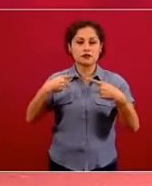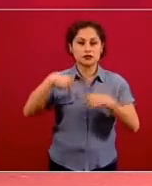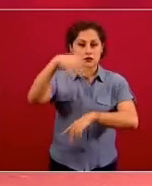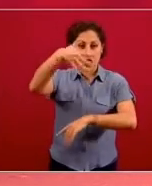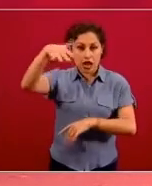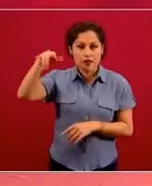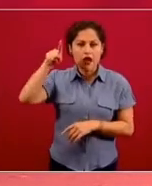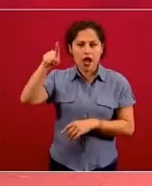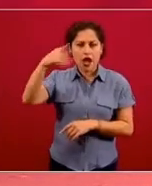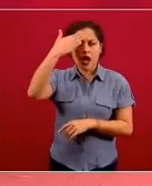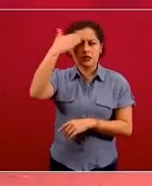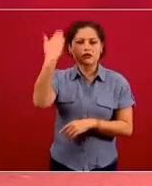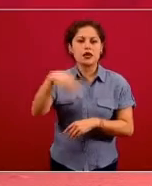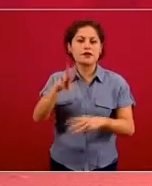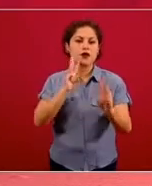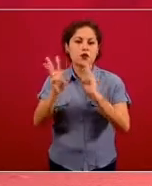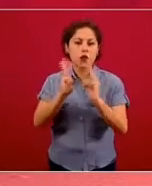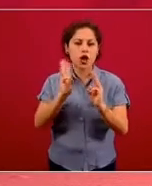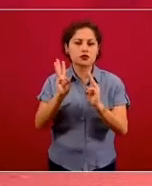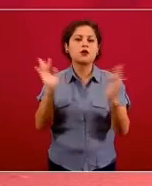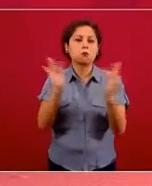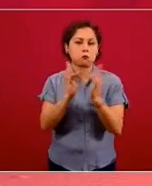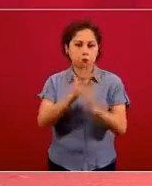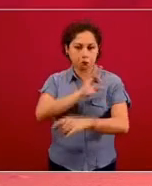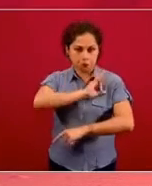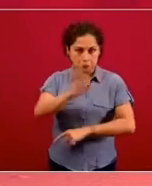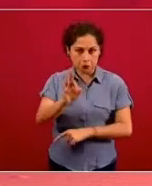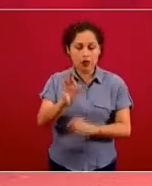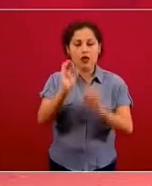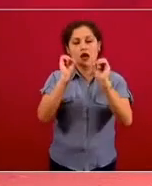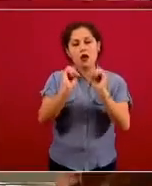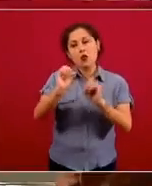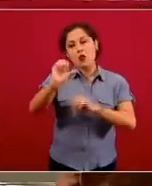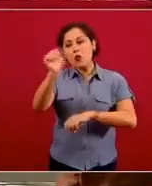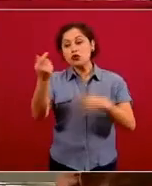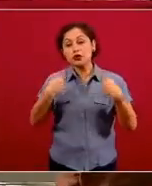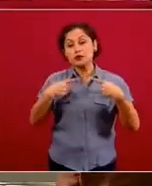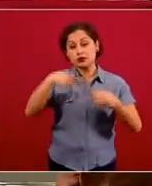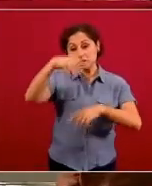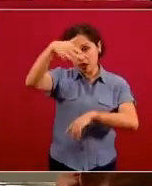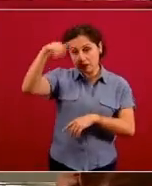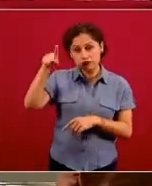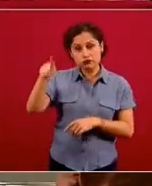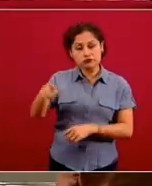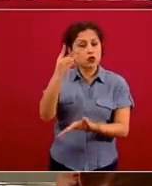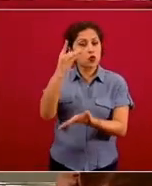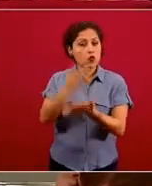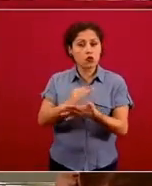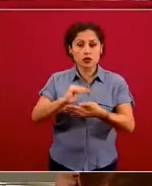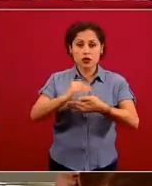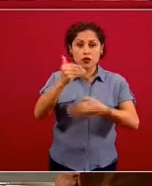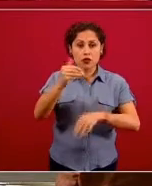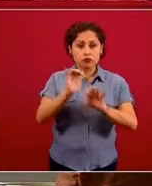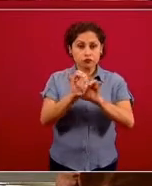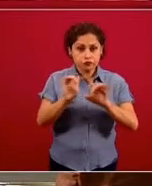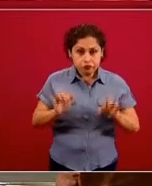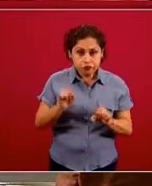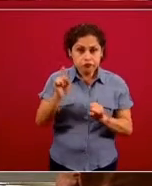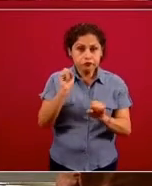Senior citizens who do use WhatsApp, well, they can use Susanna Safe Distance chatbot right on